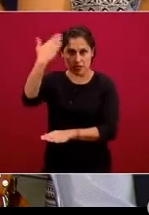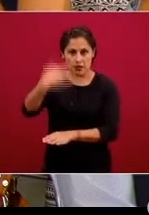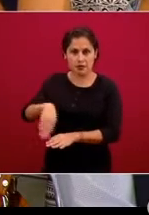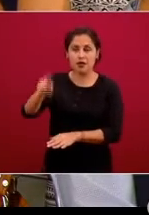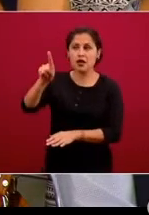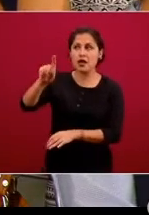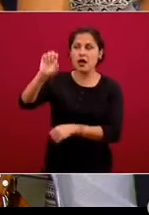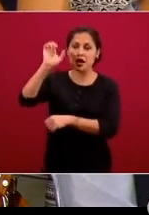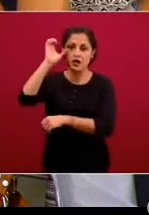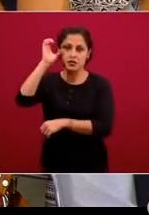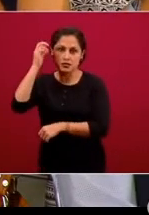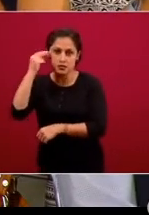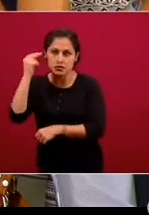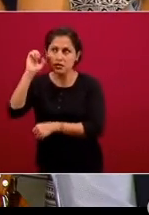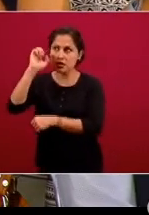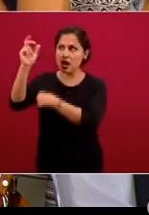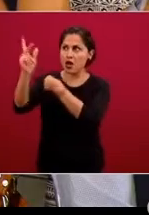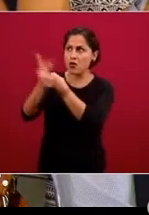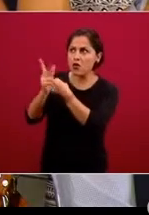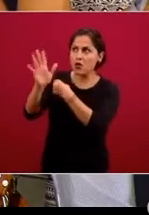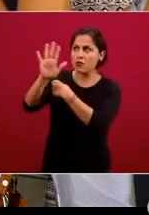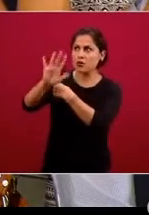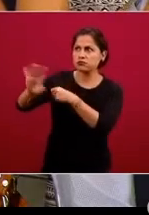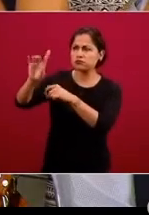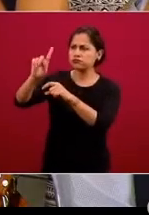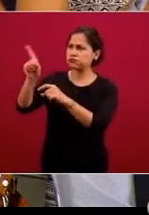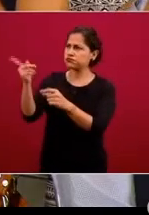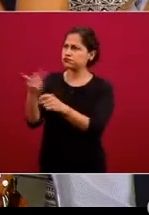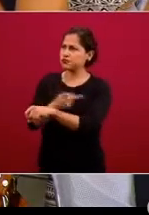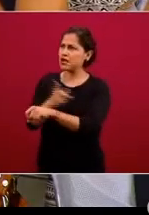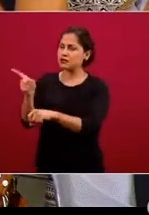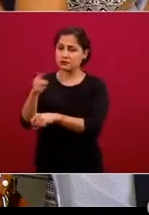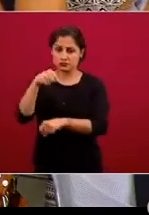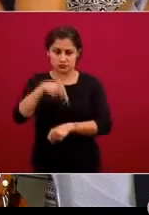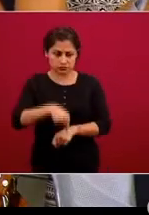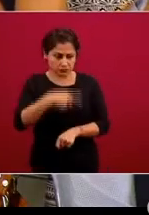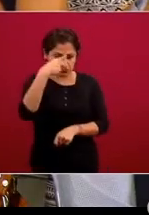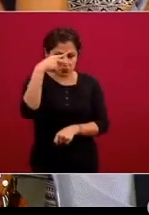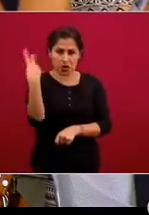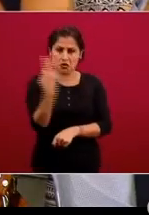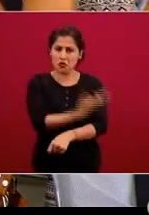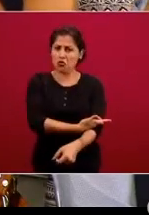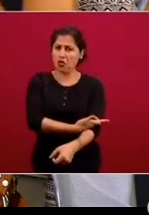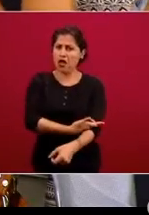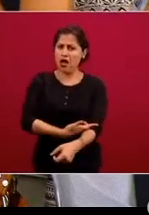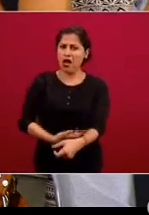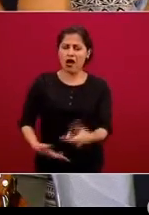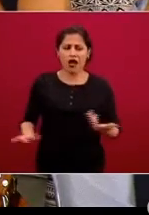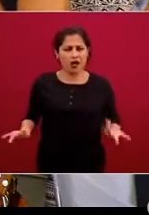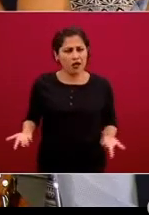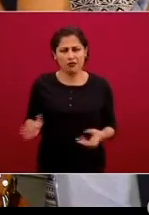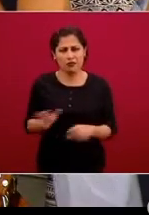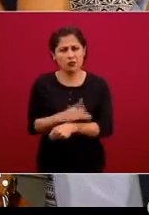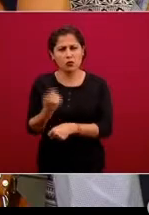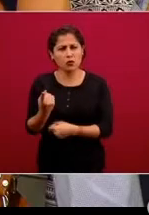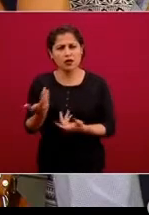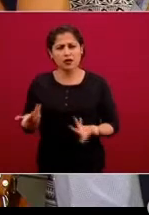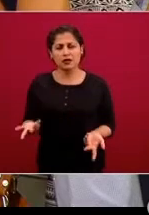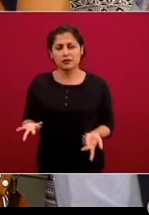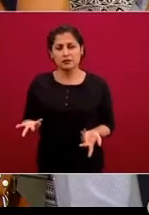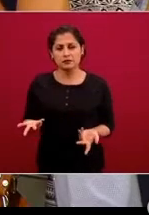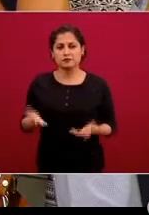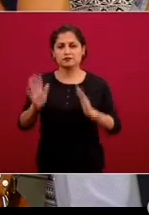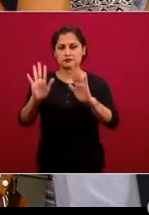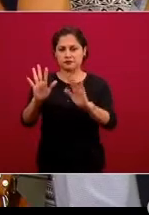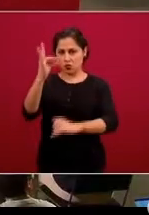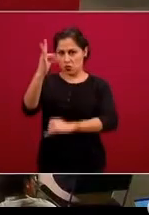first phase, as you were aware of what was happening in Europe and in China? Why Mexico took so long to develop and launch this